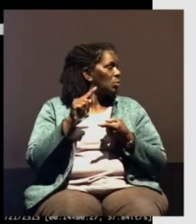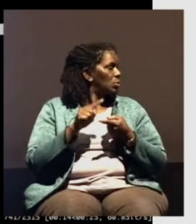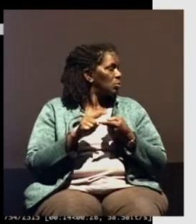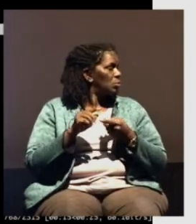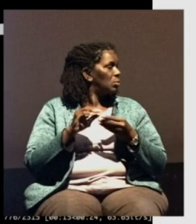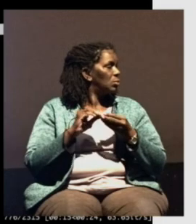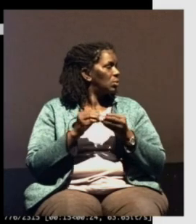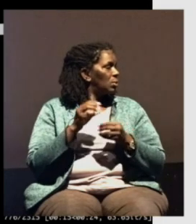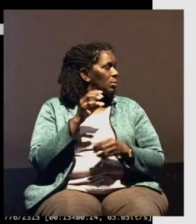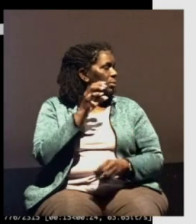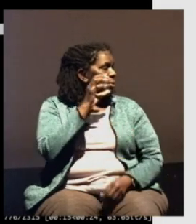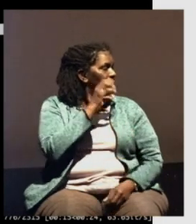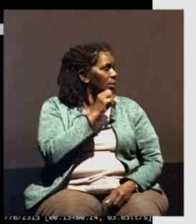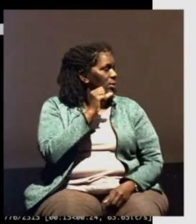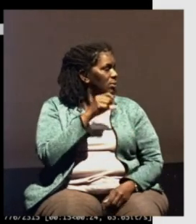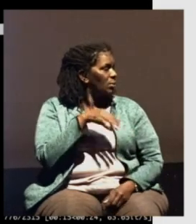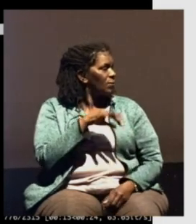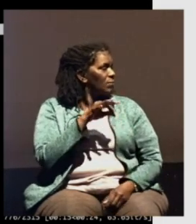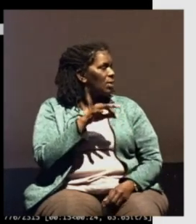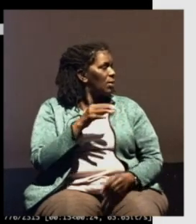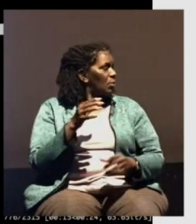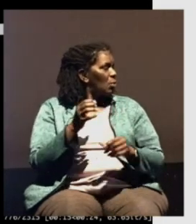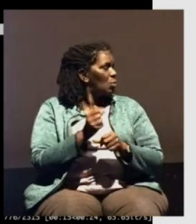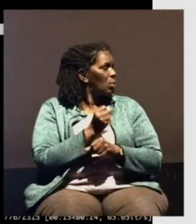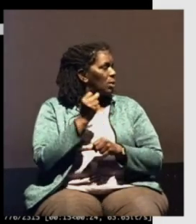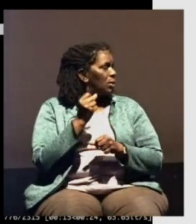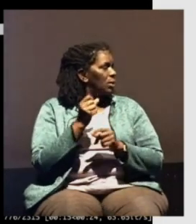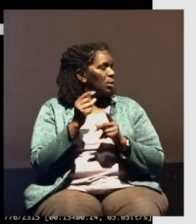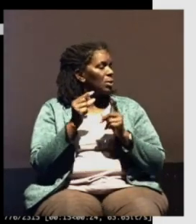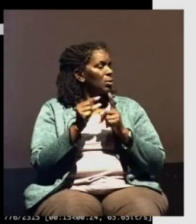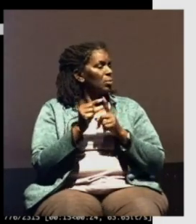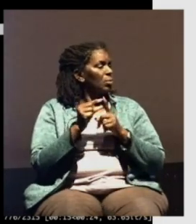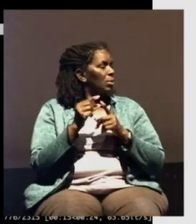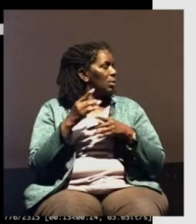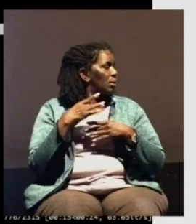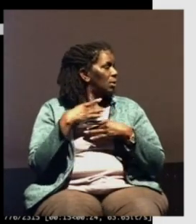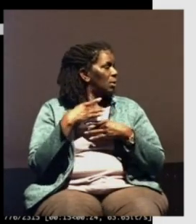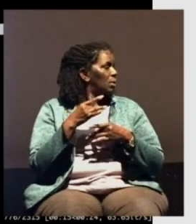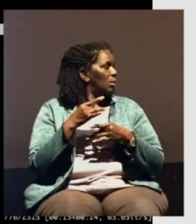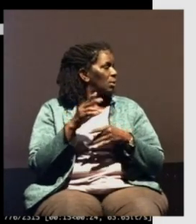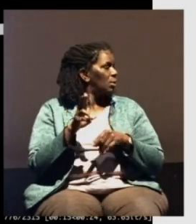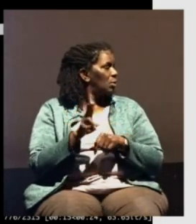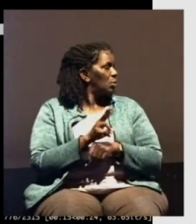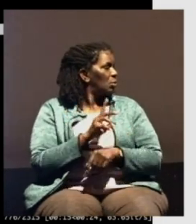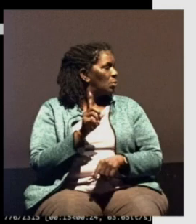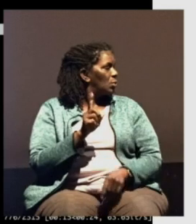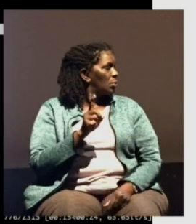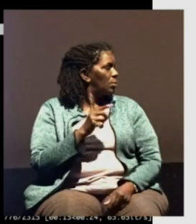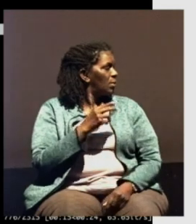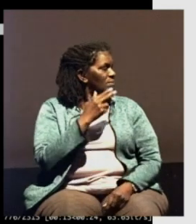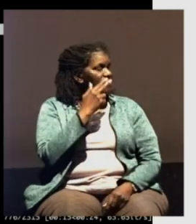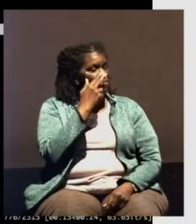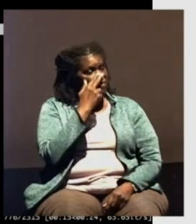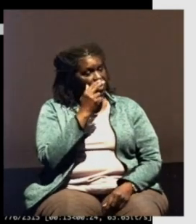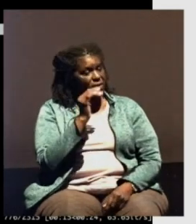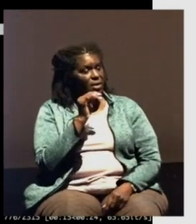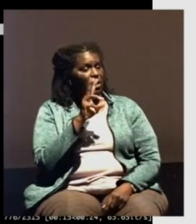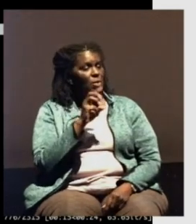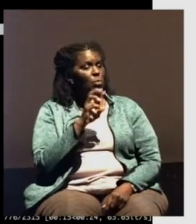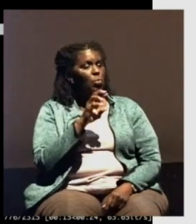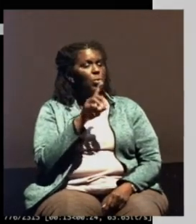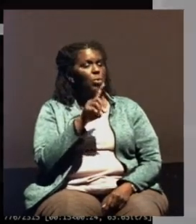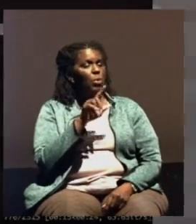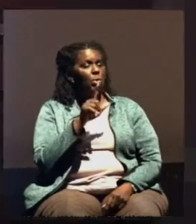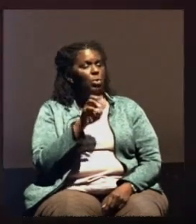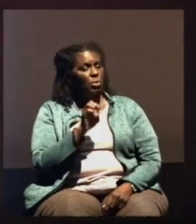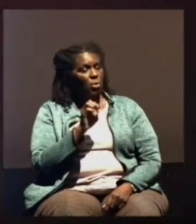the winning word. And it's really interesting, he used something that's fun as Wordle to